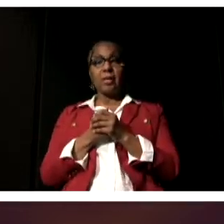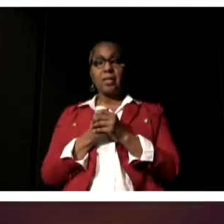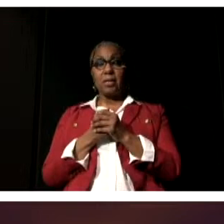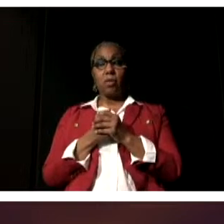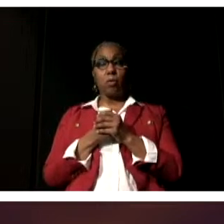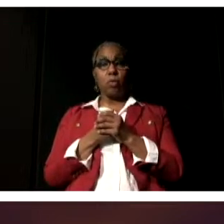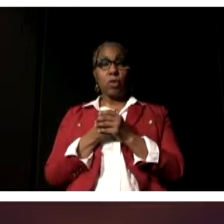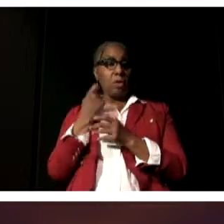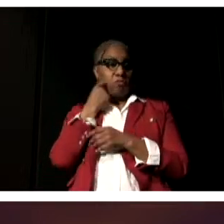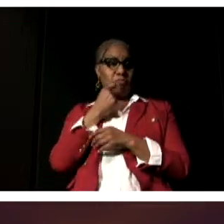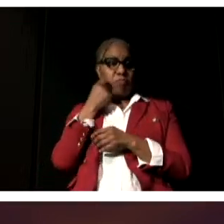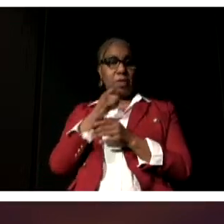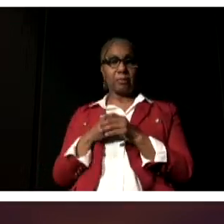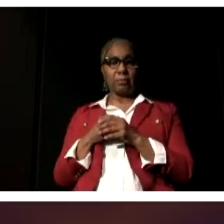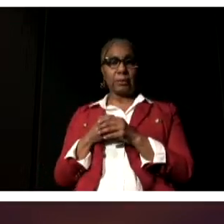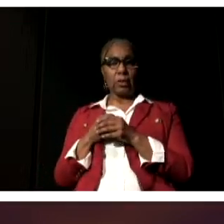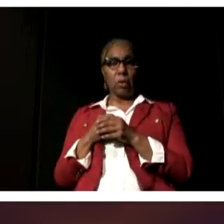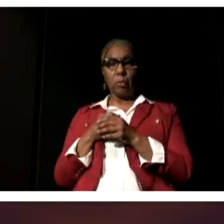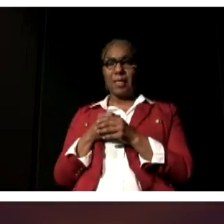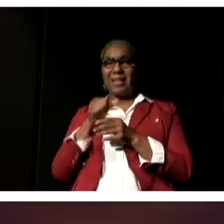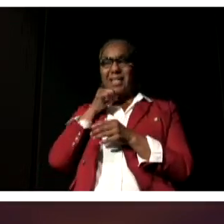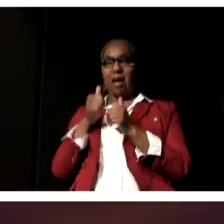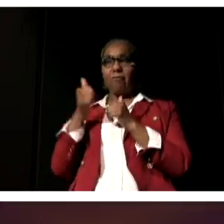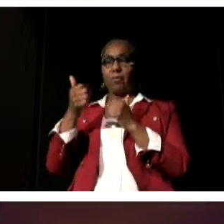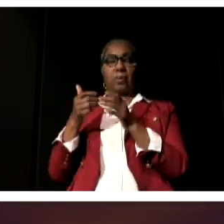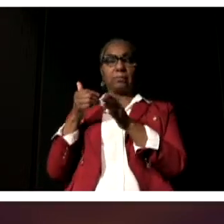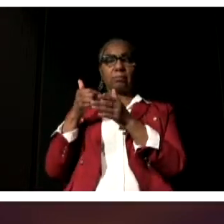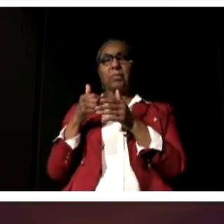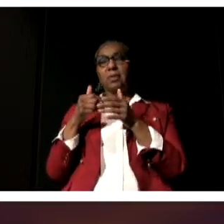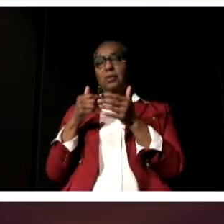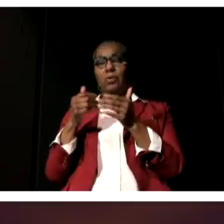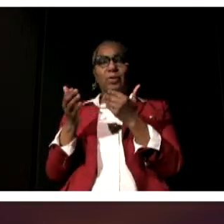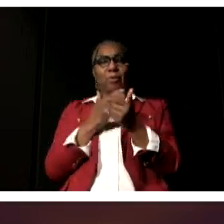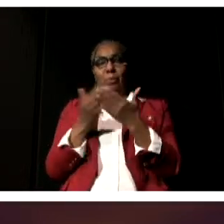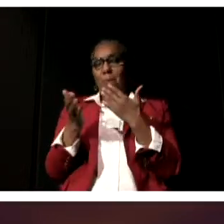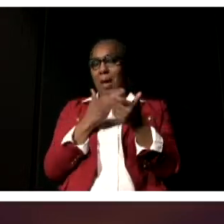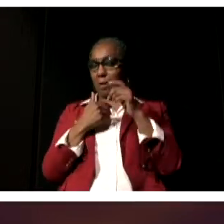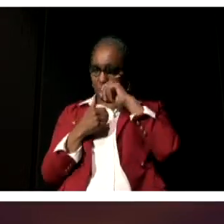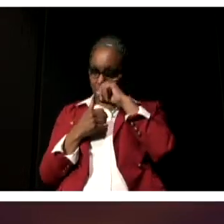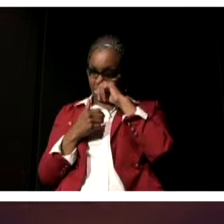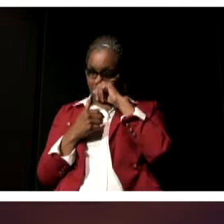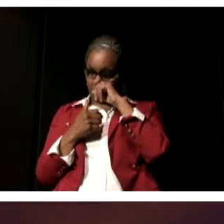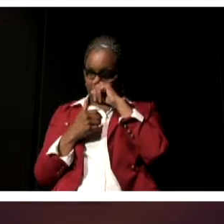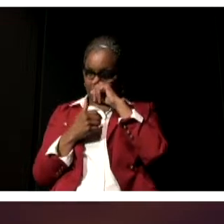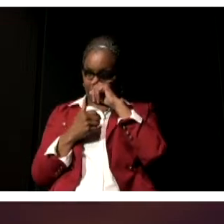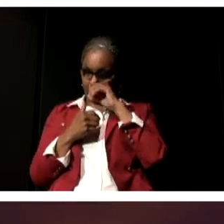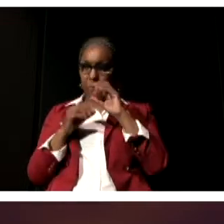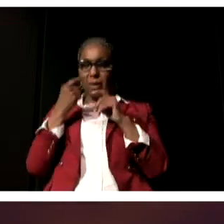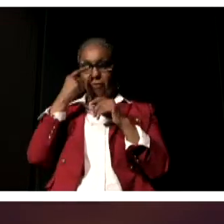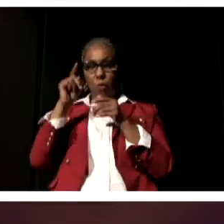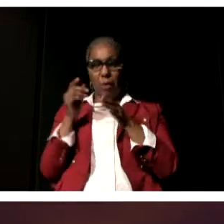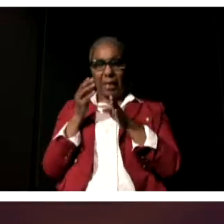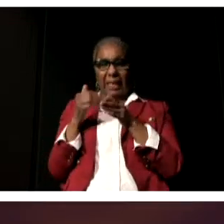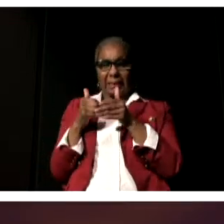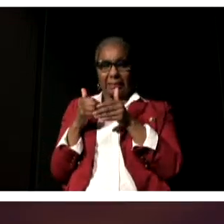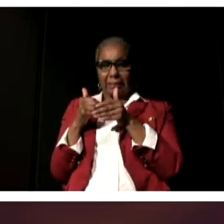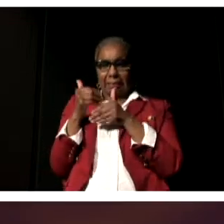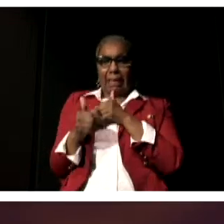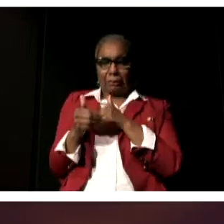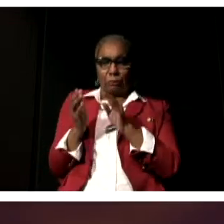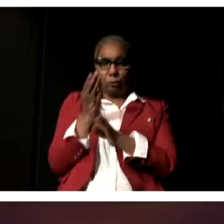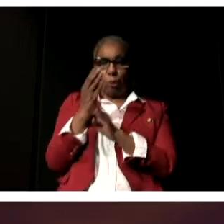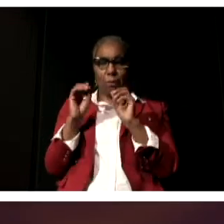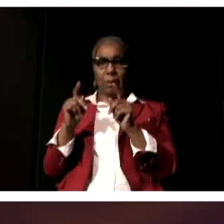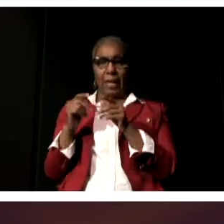door. It shouldn't matter where you live when you see revitalization. But just next door,